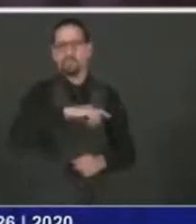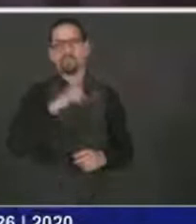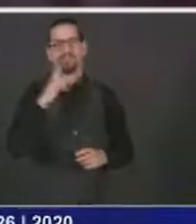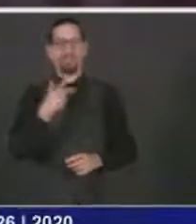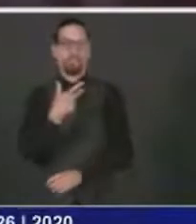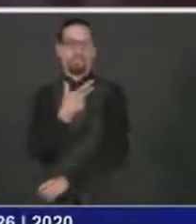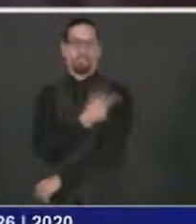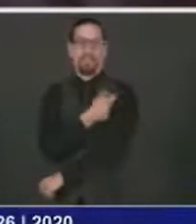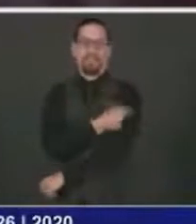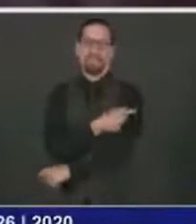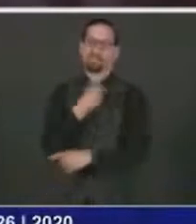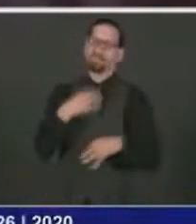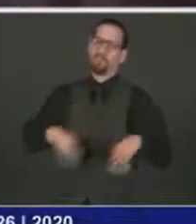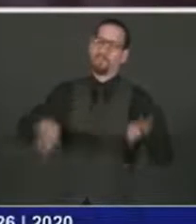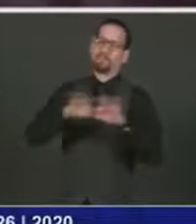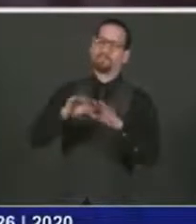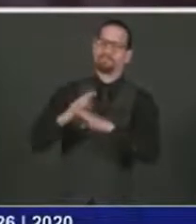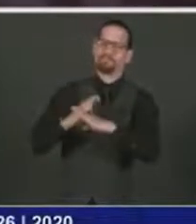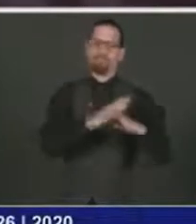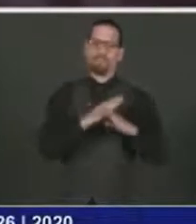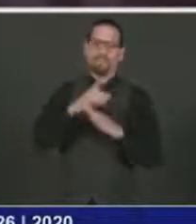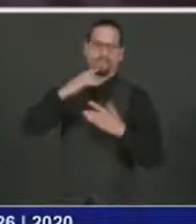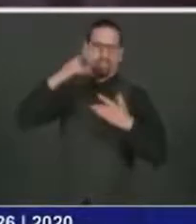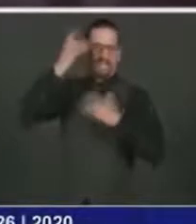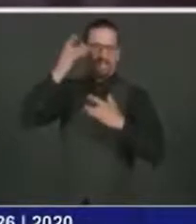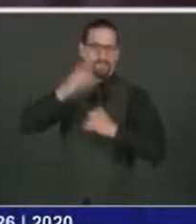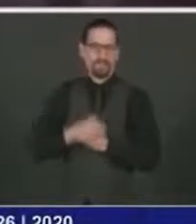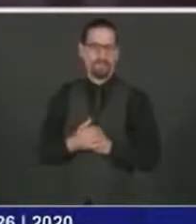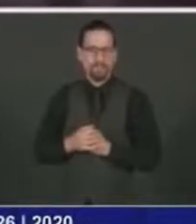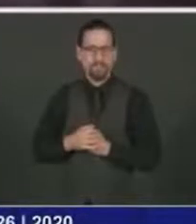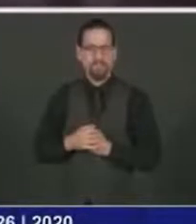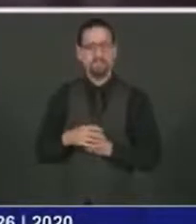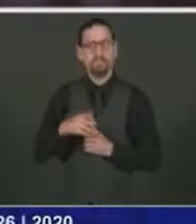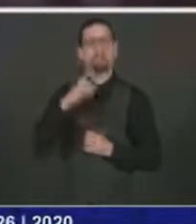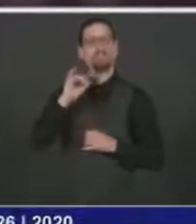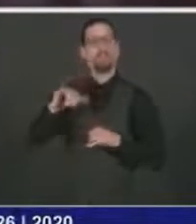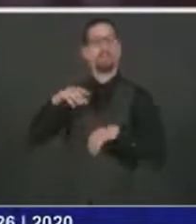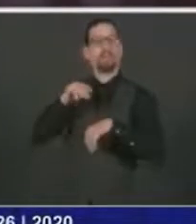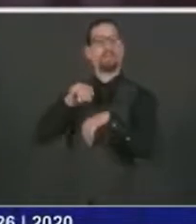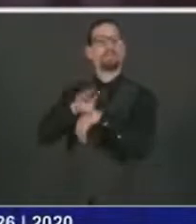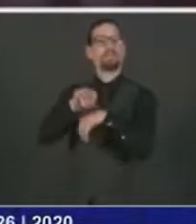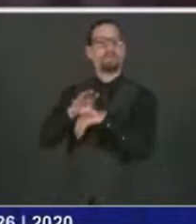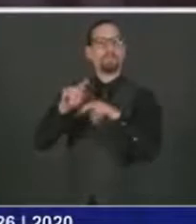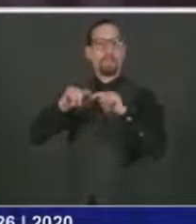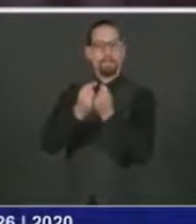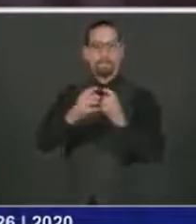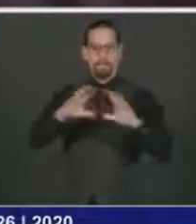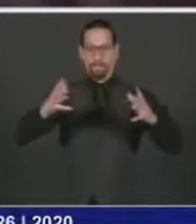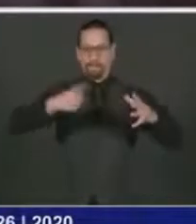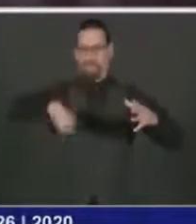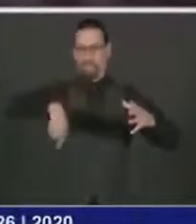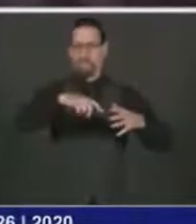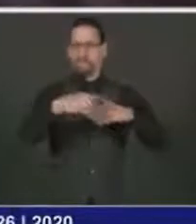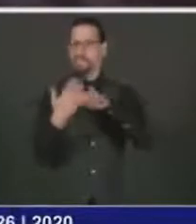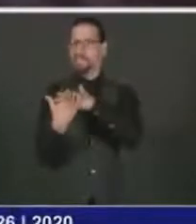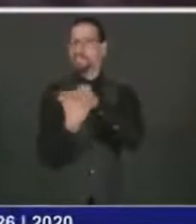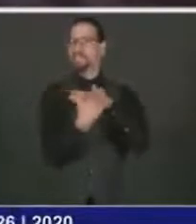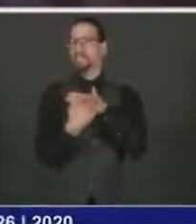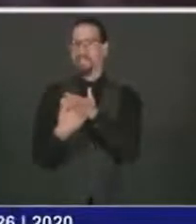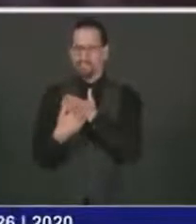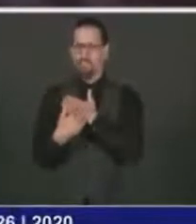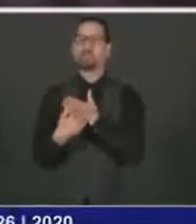The pediatricians on our advisory group are cautioning, warning, especially for our